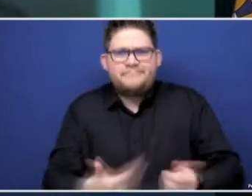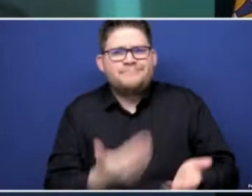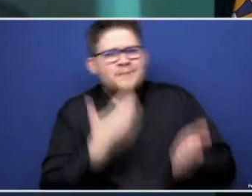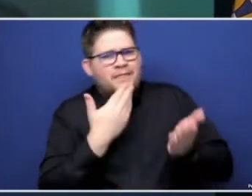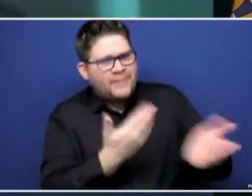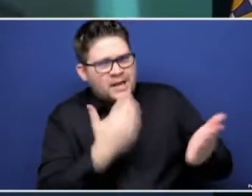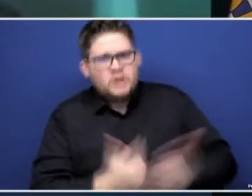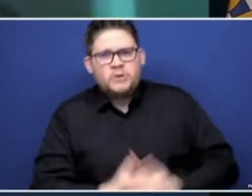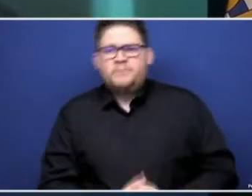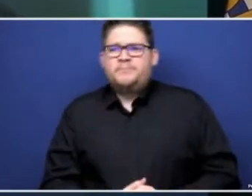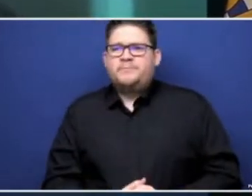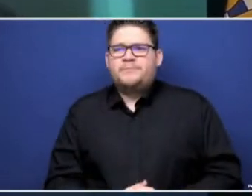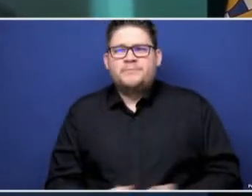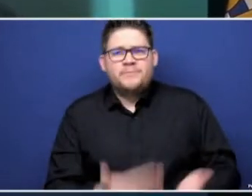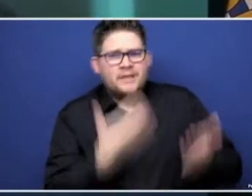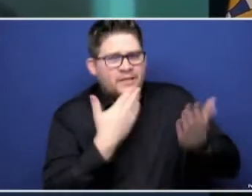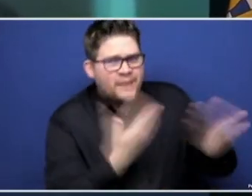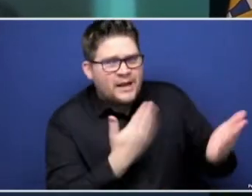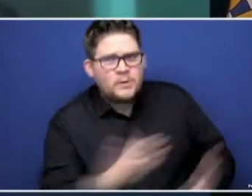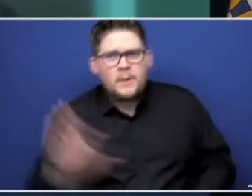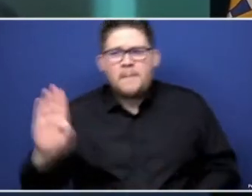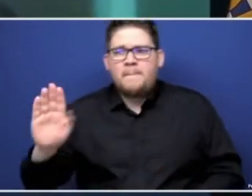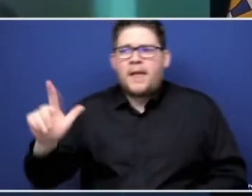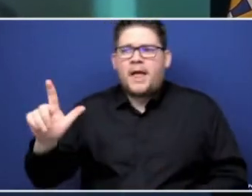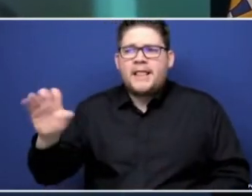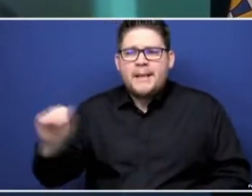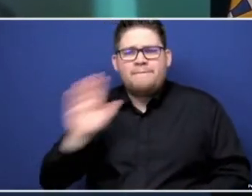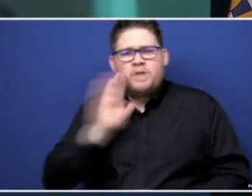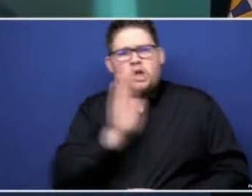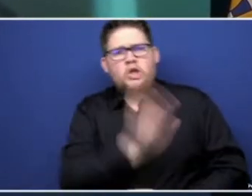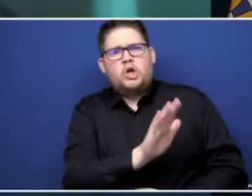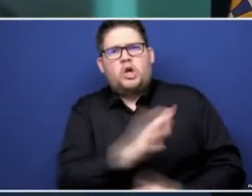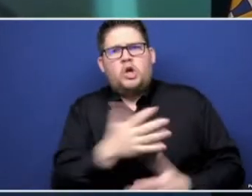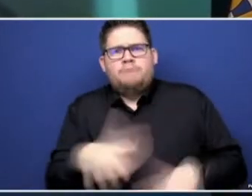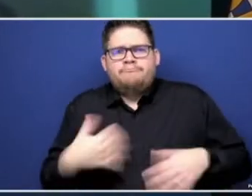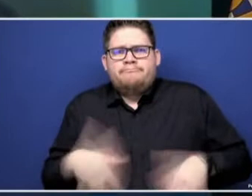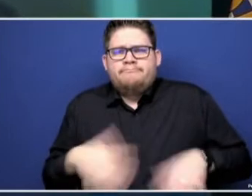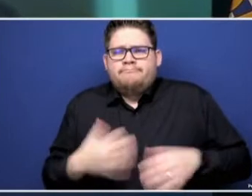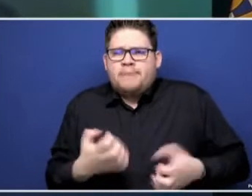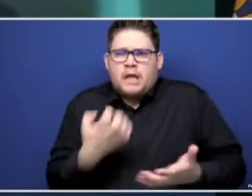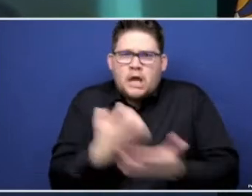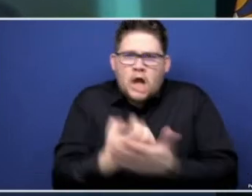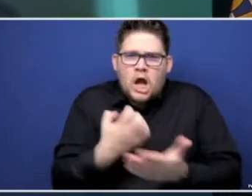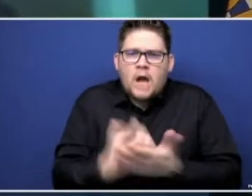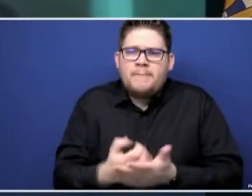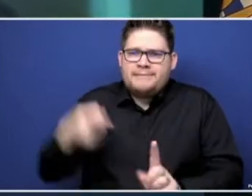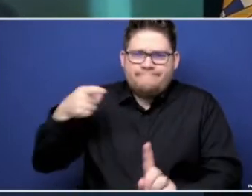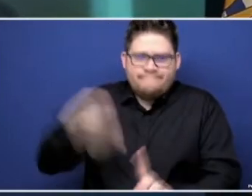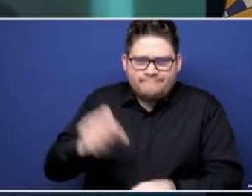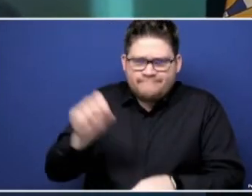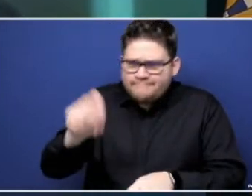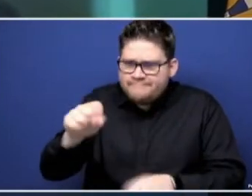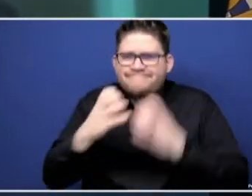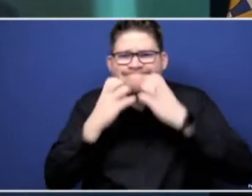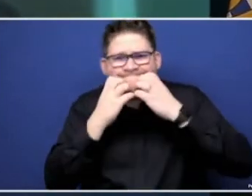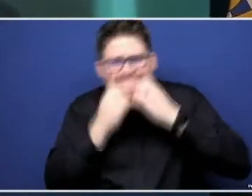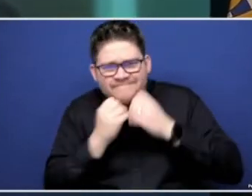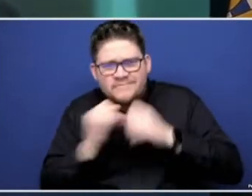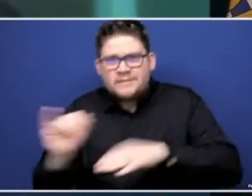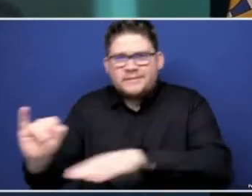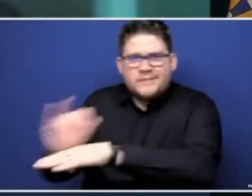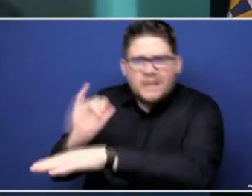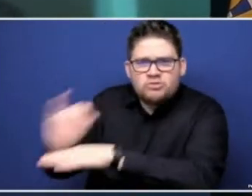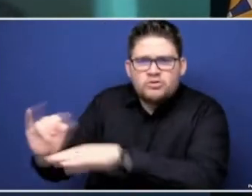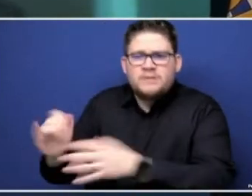hit particularly hard, as we all have said. And of course, with the continued ban on cruise ships into 2022, many of our staff are